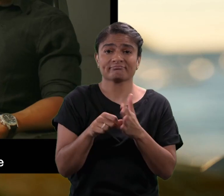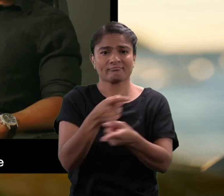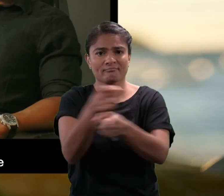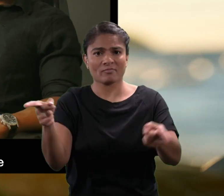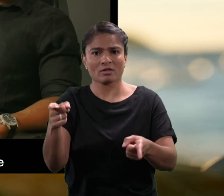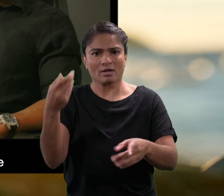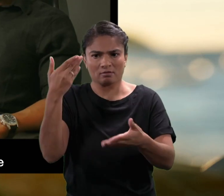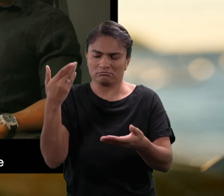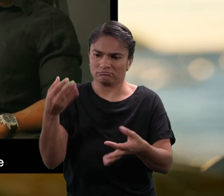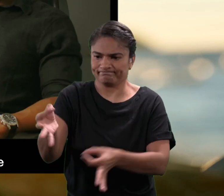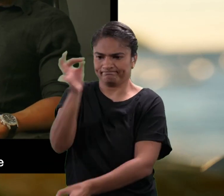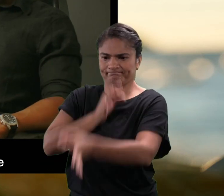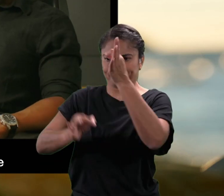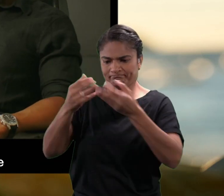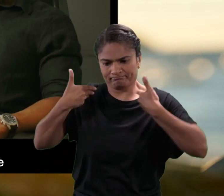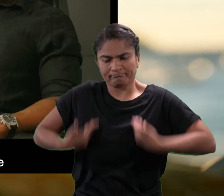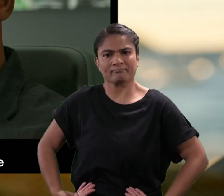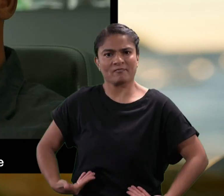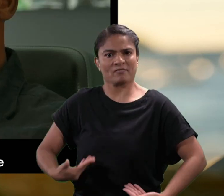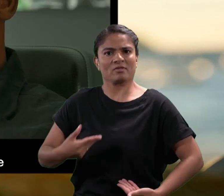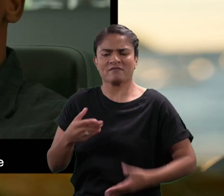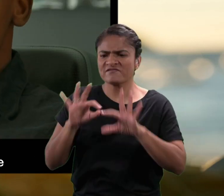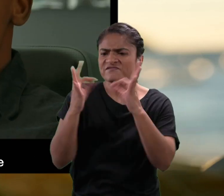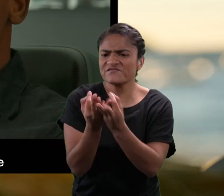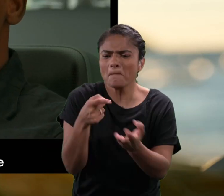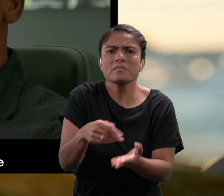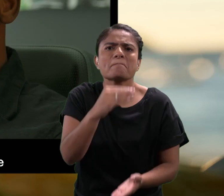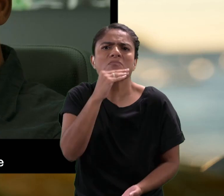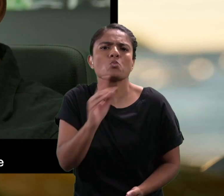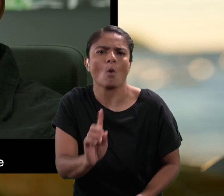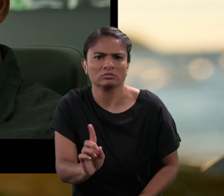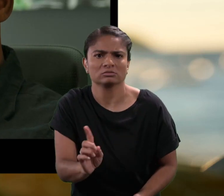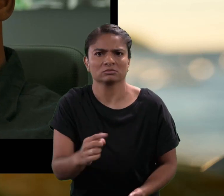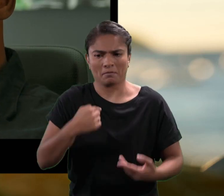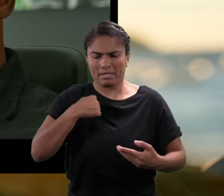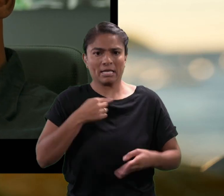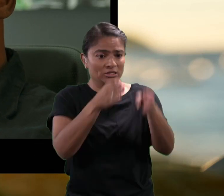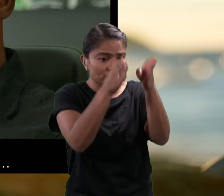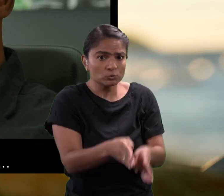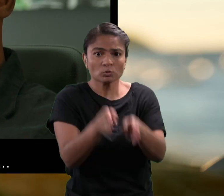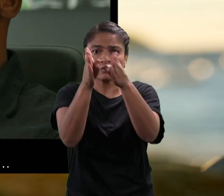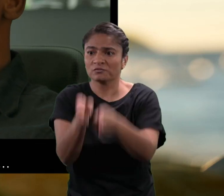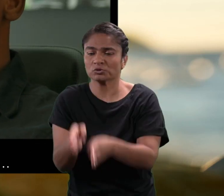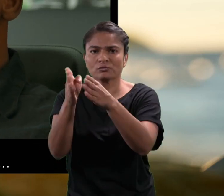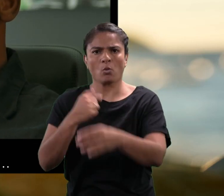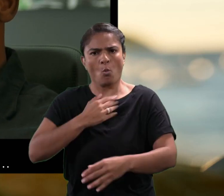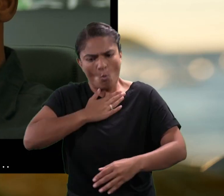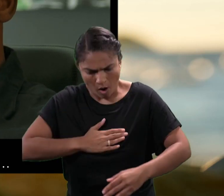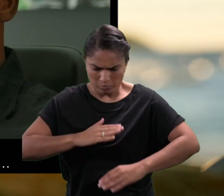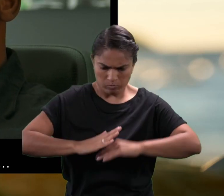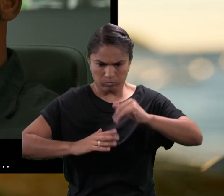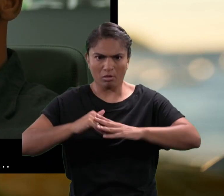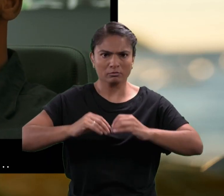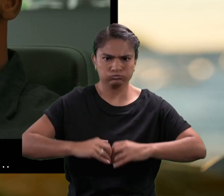fact that I can be able to self-define what family means to me as an individual, and what I would like to